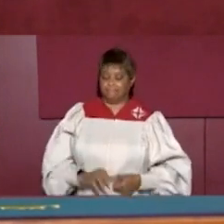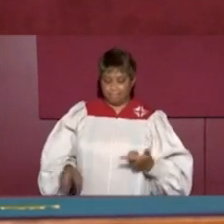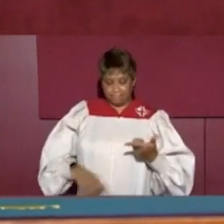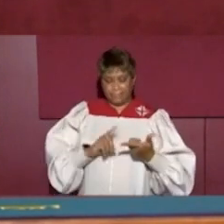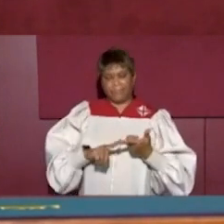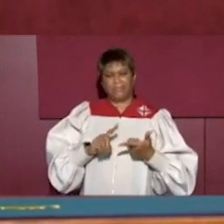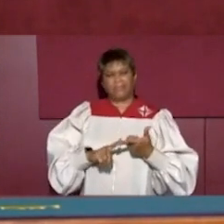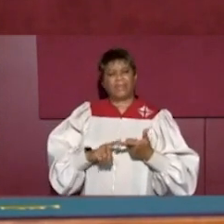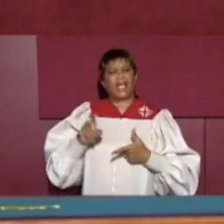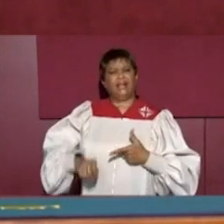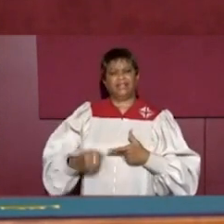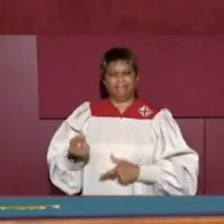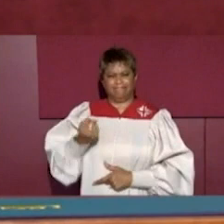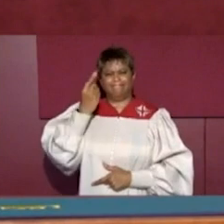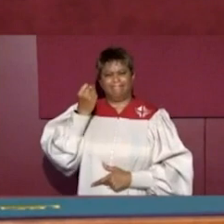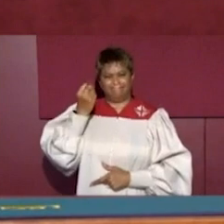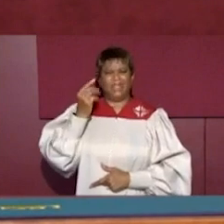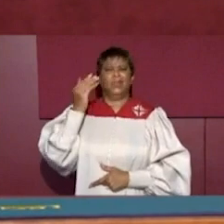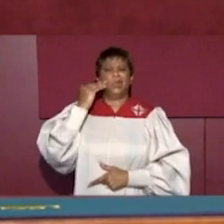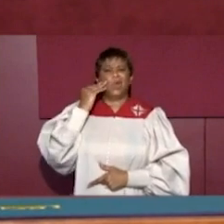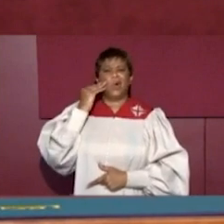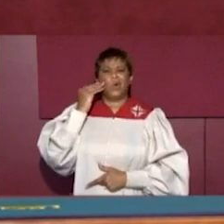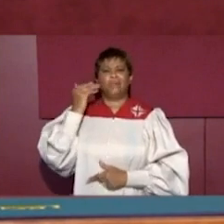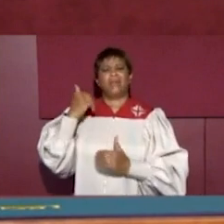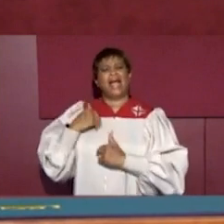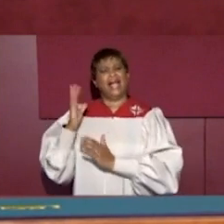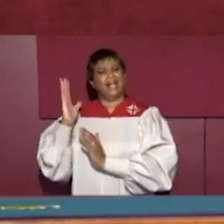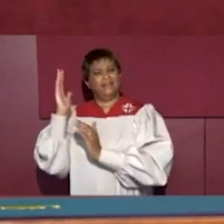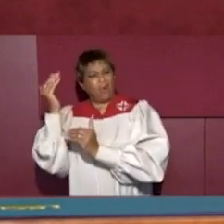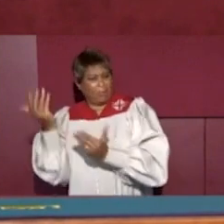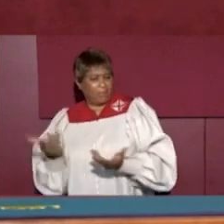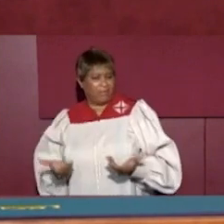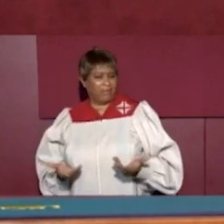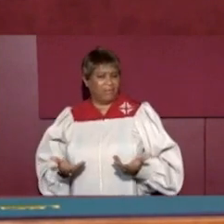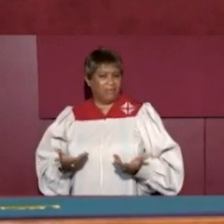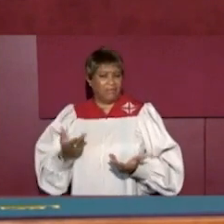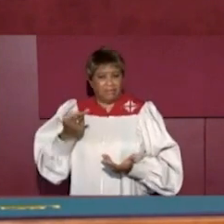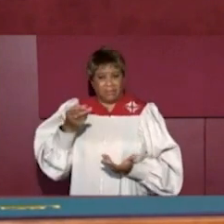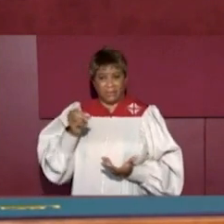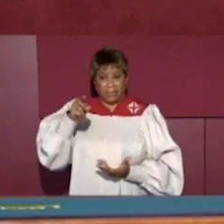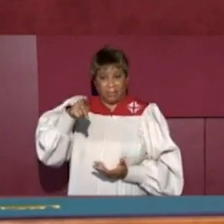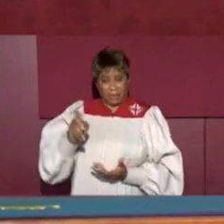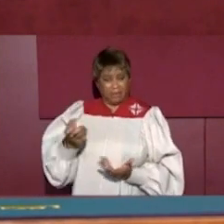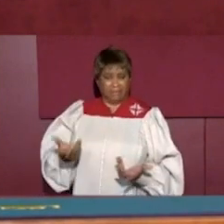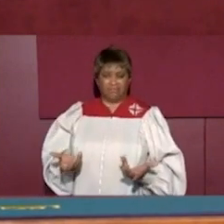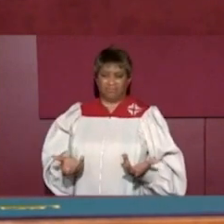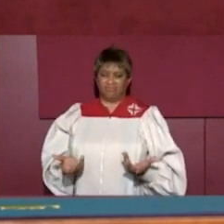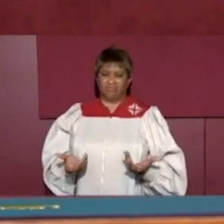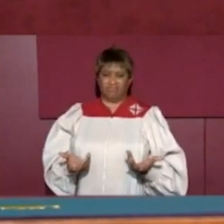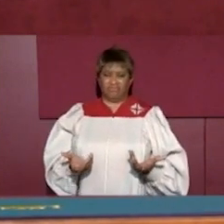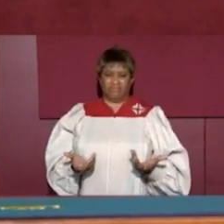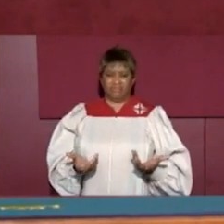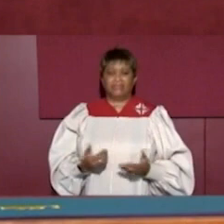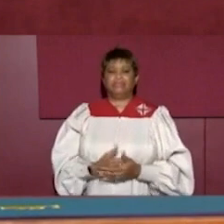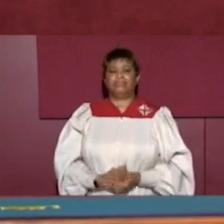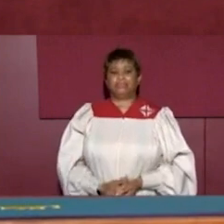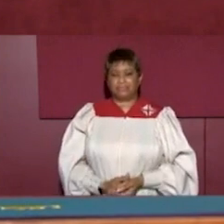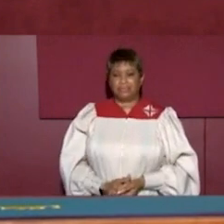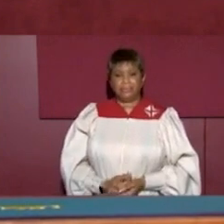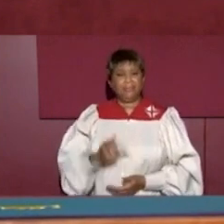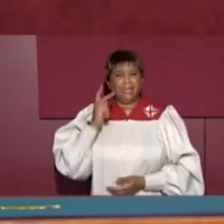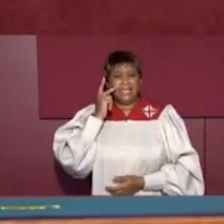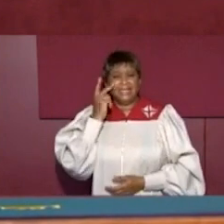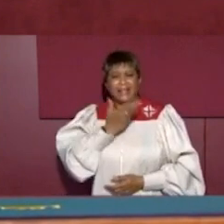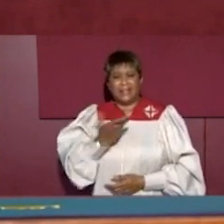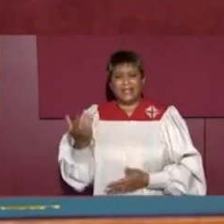I have hope, or that we have hope. We have hope. You know, when you look at the things